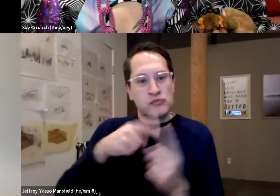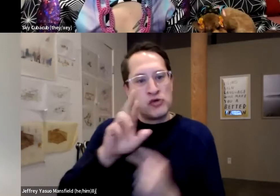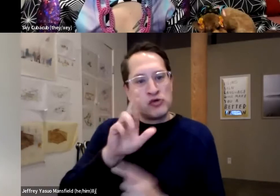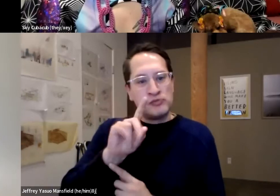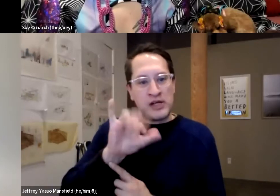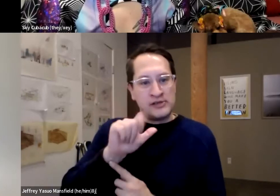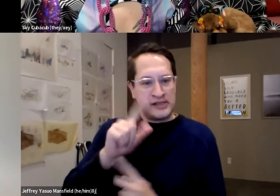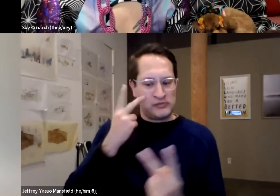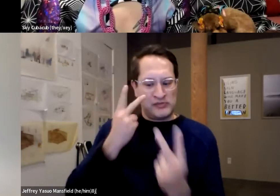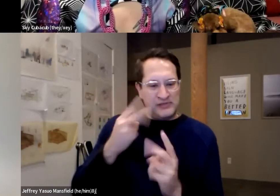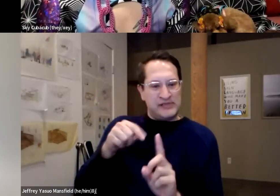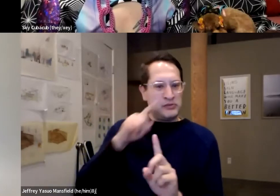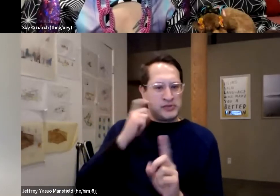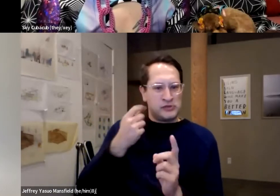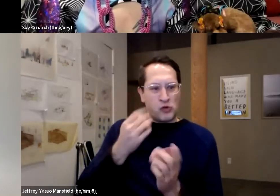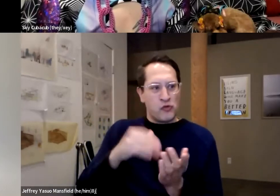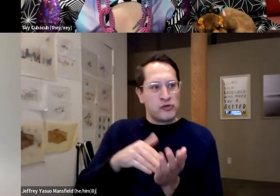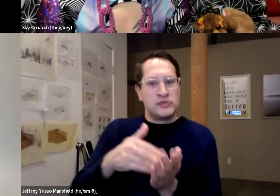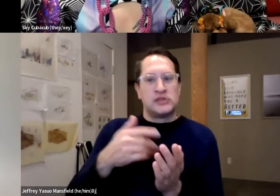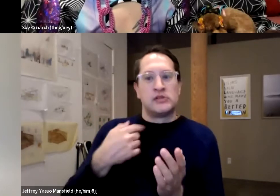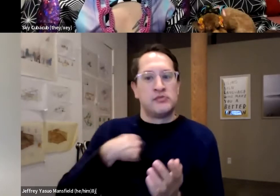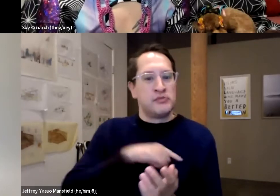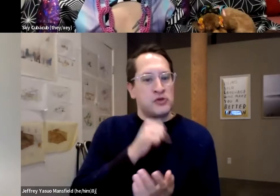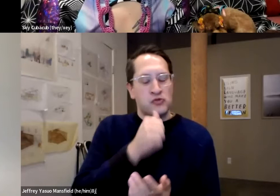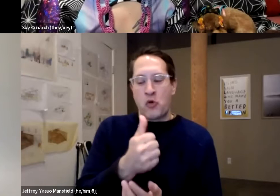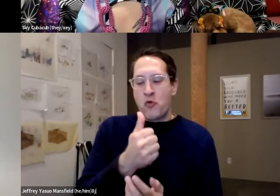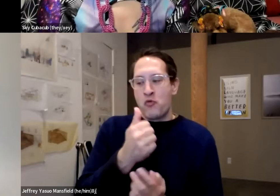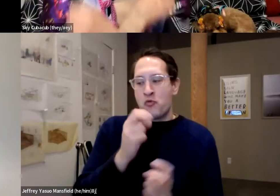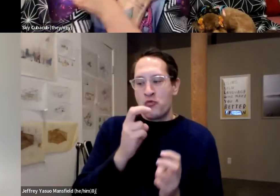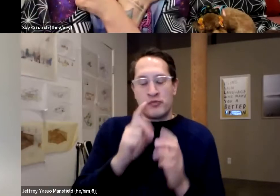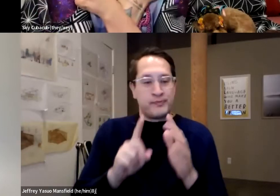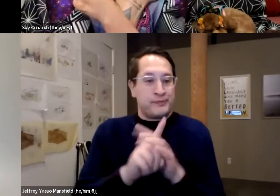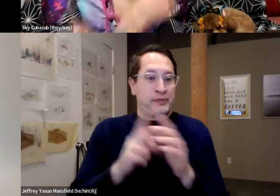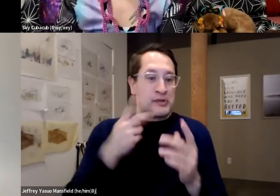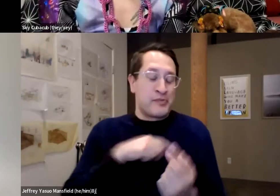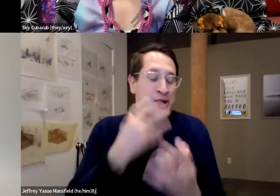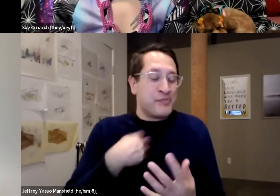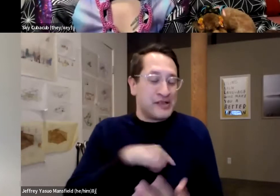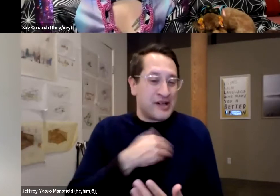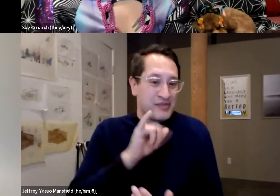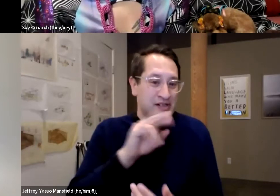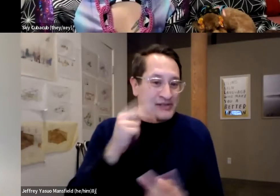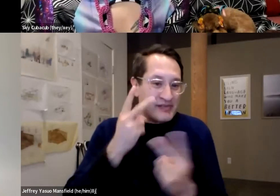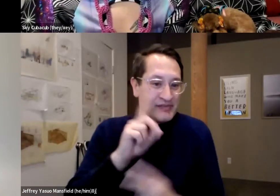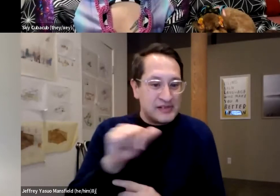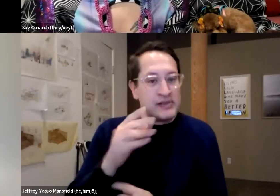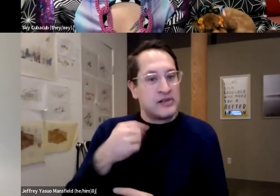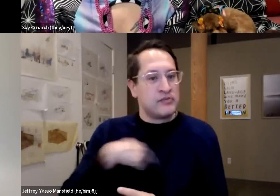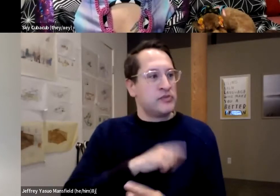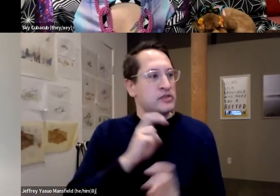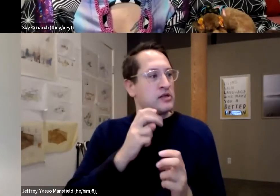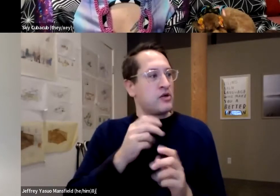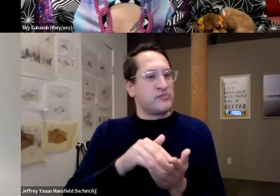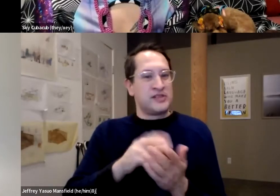and influenced by Sky's work around radical visibility. So often we don't, adhere. So many of us